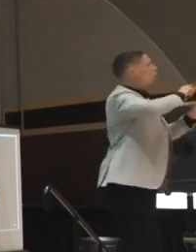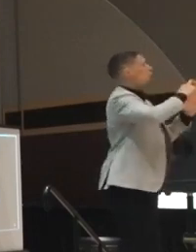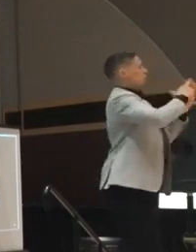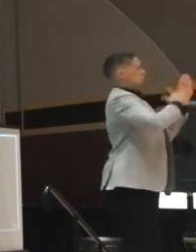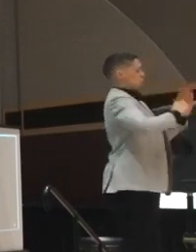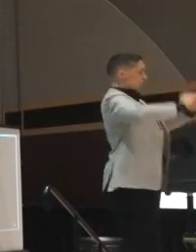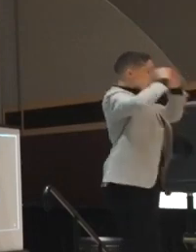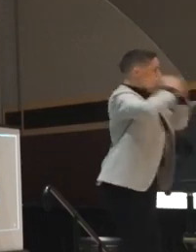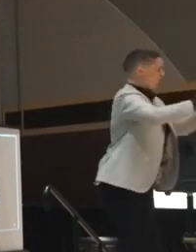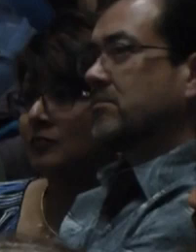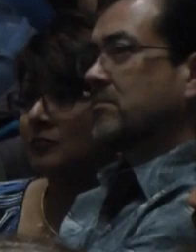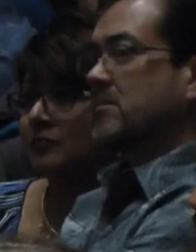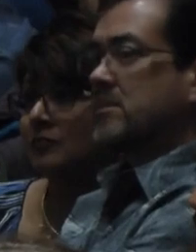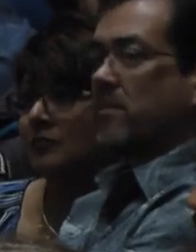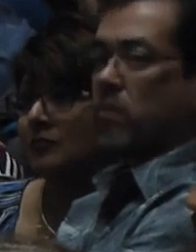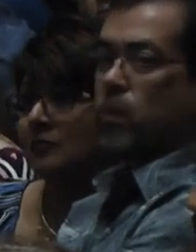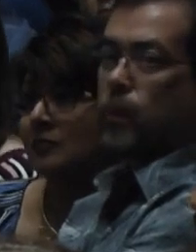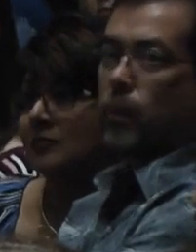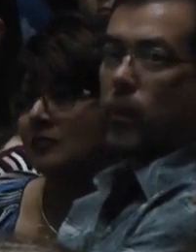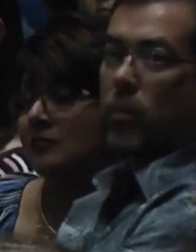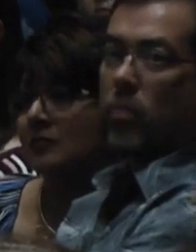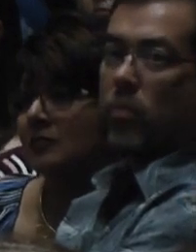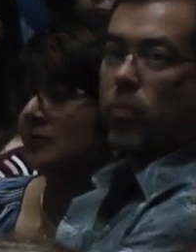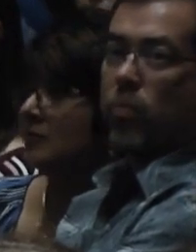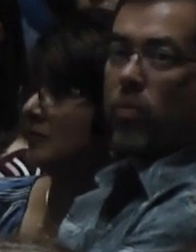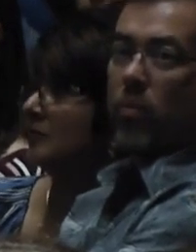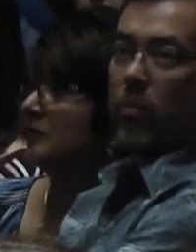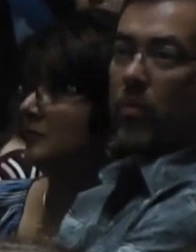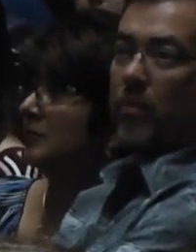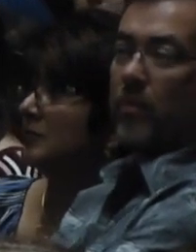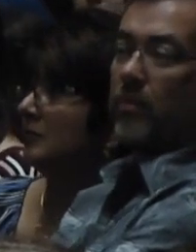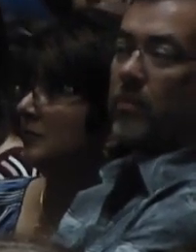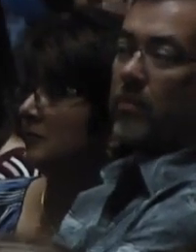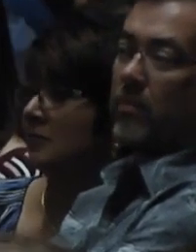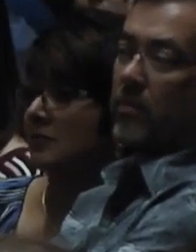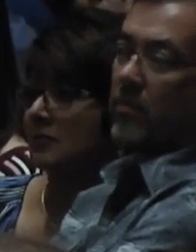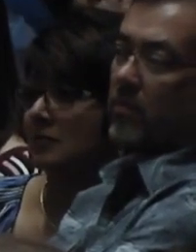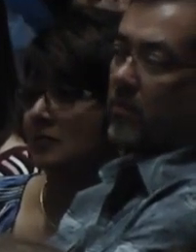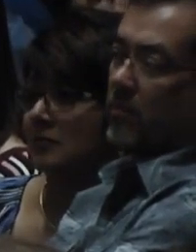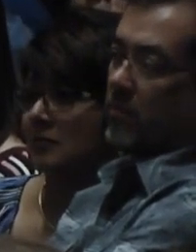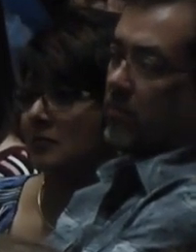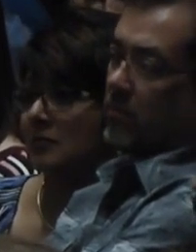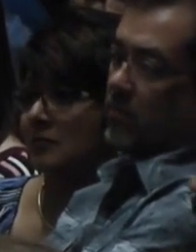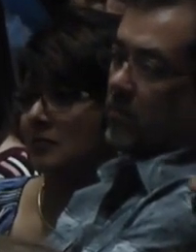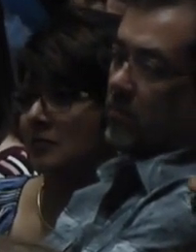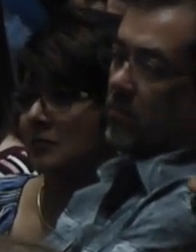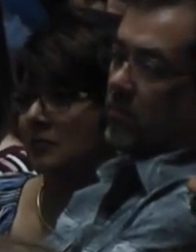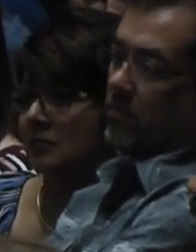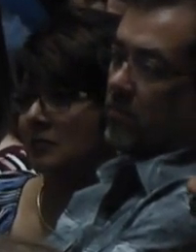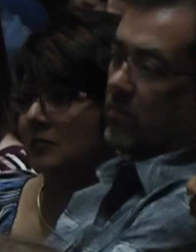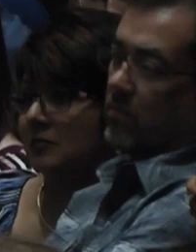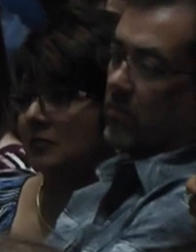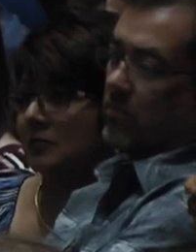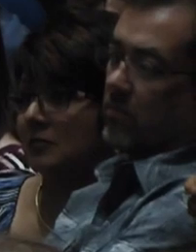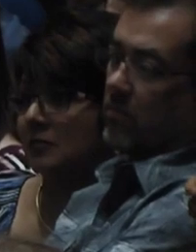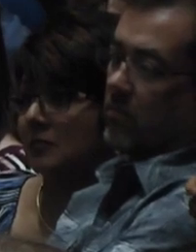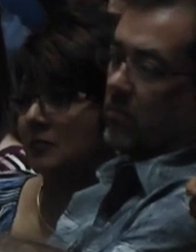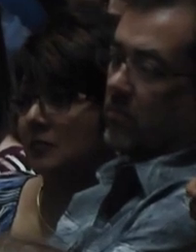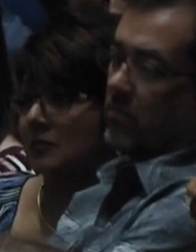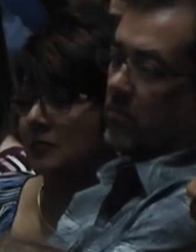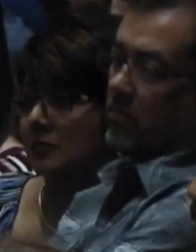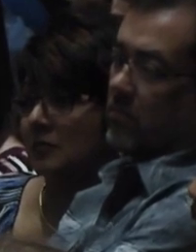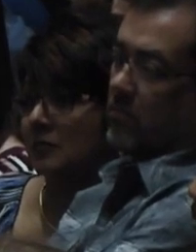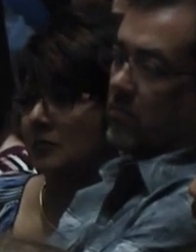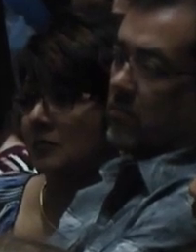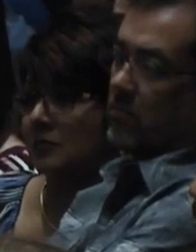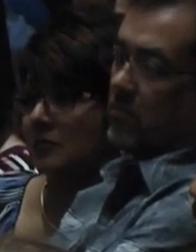hands, just basic things like that. Are you finding that there's much research or resources